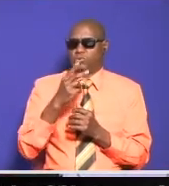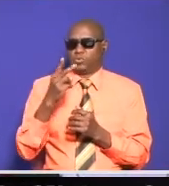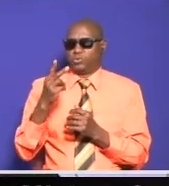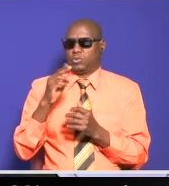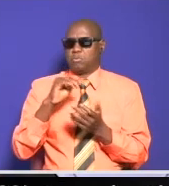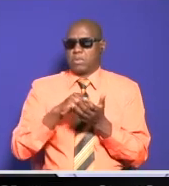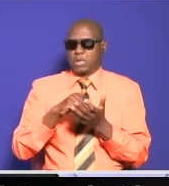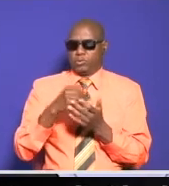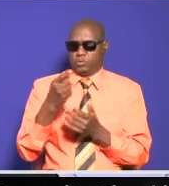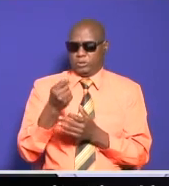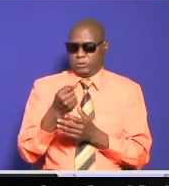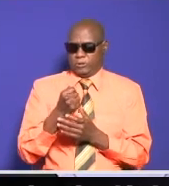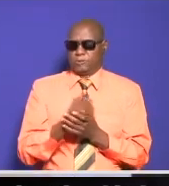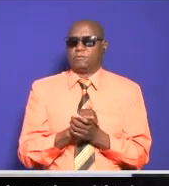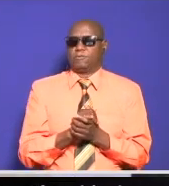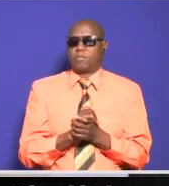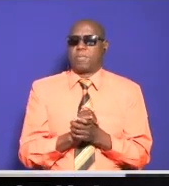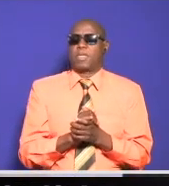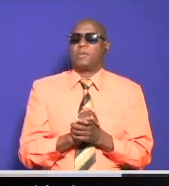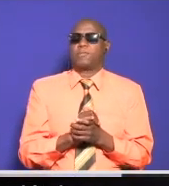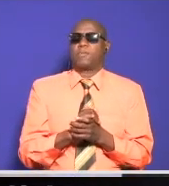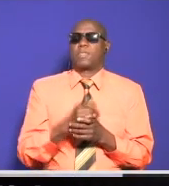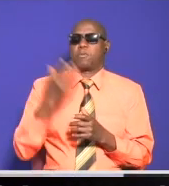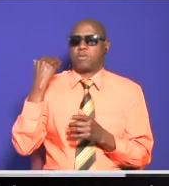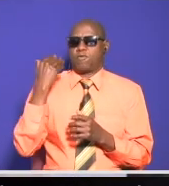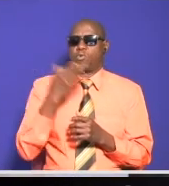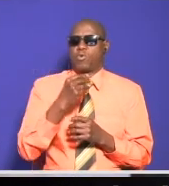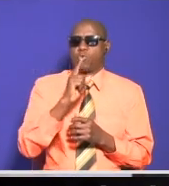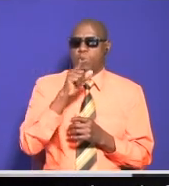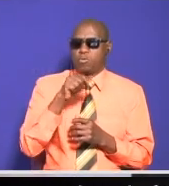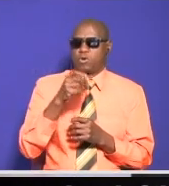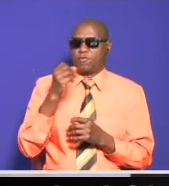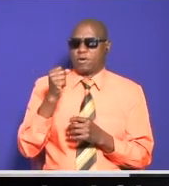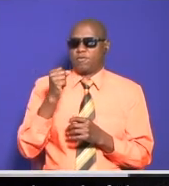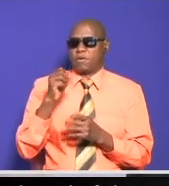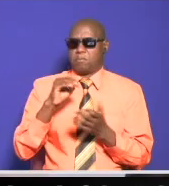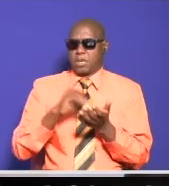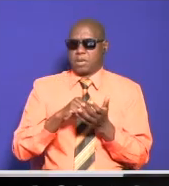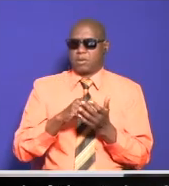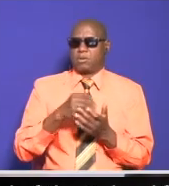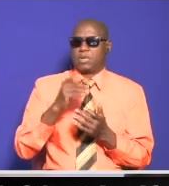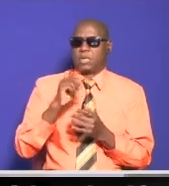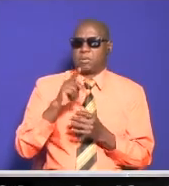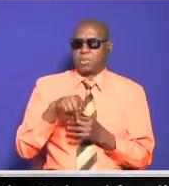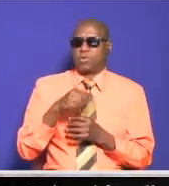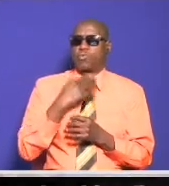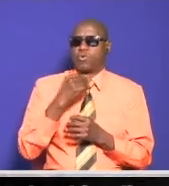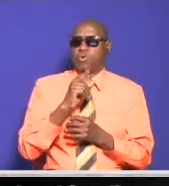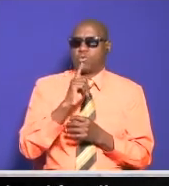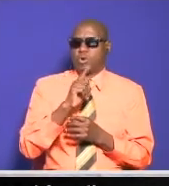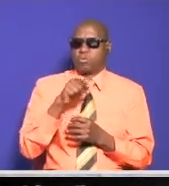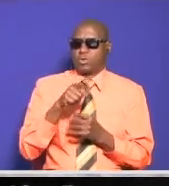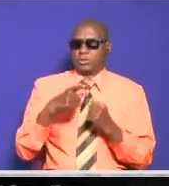shillings. The increments proposal wanted the president to earn 1.54 million shillings and the DP to earn 1.36 million